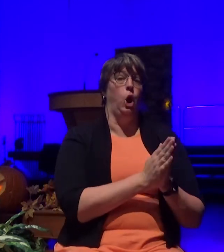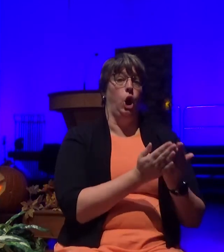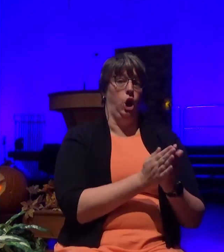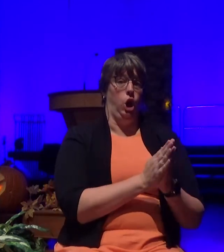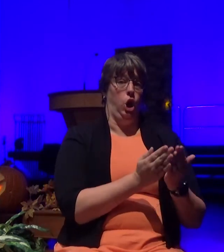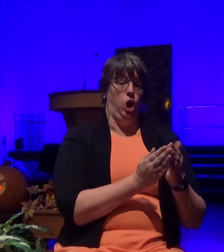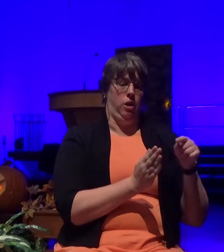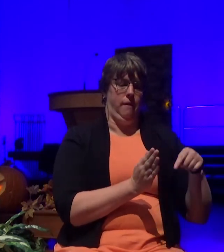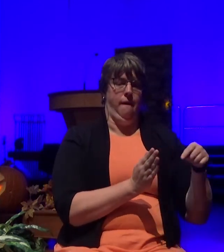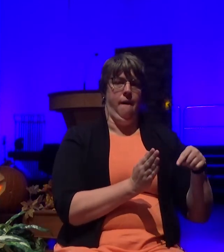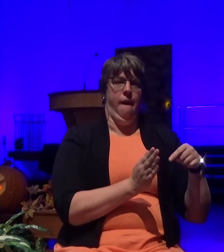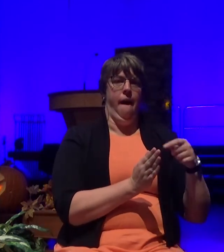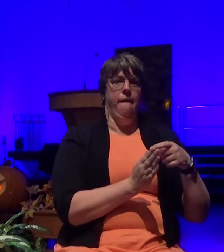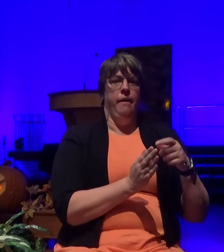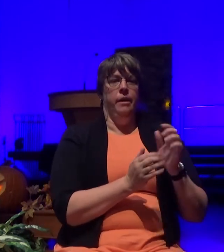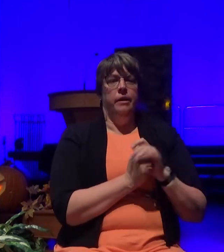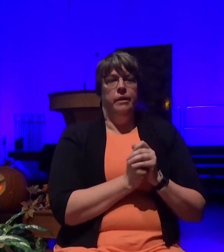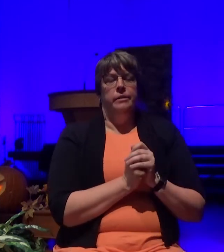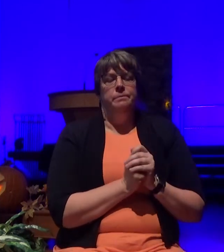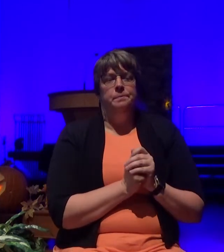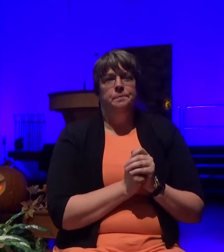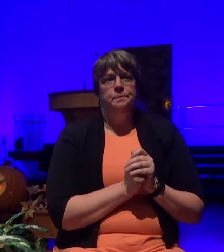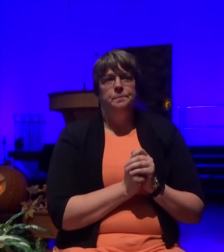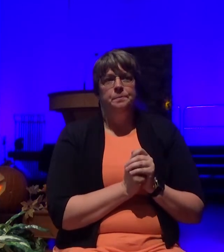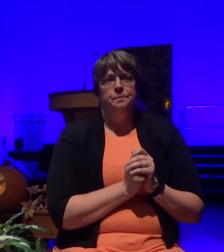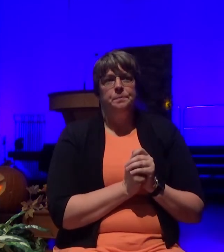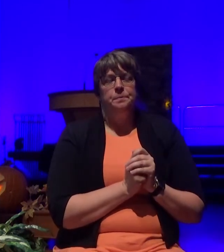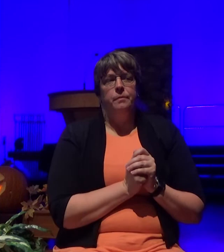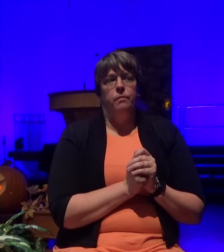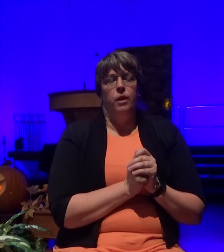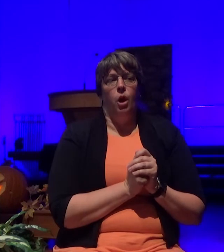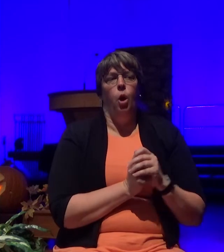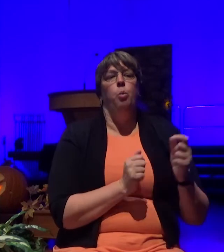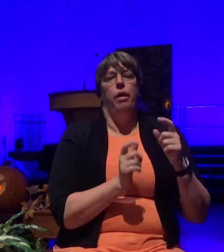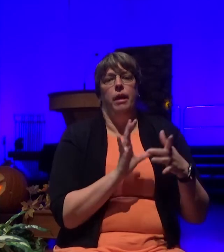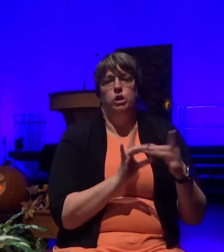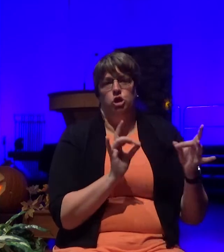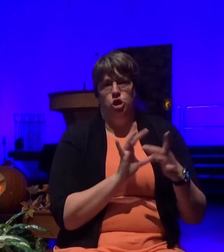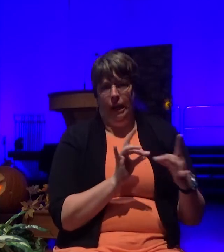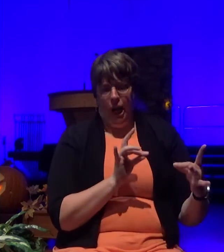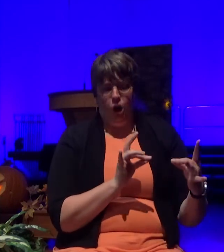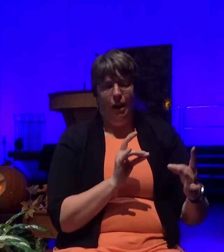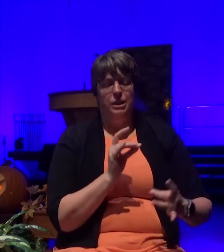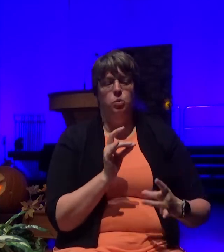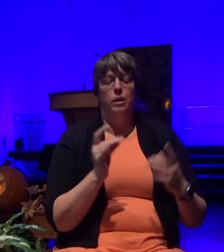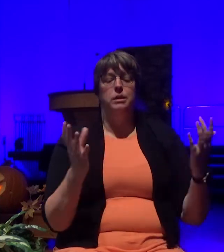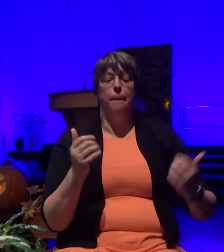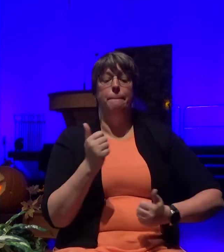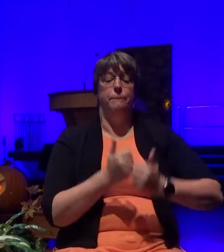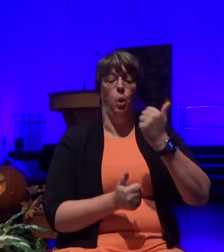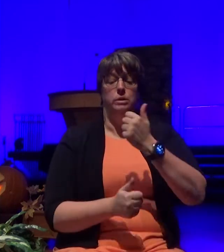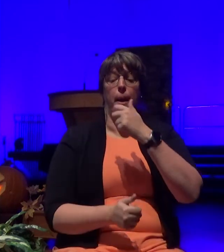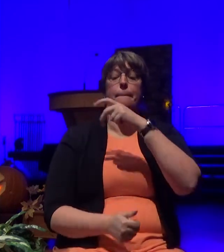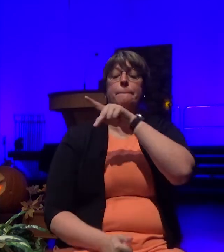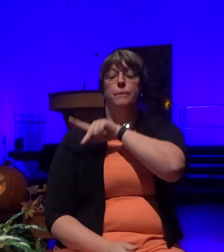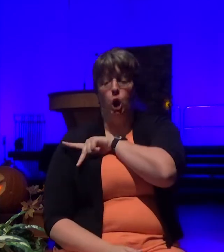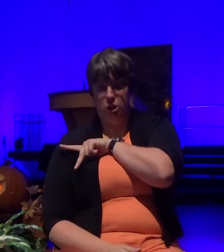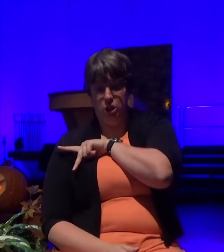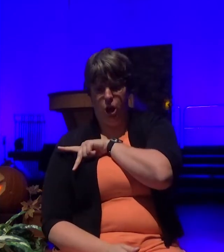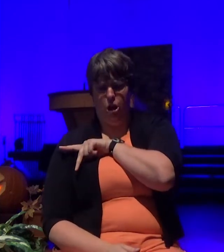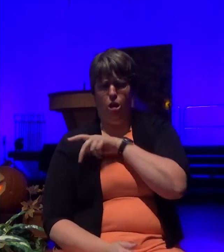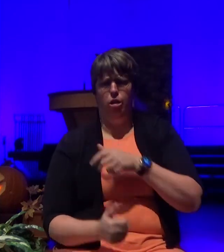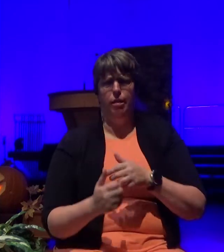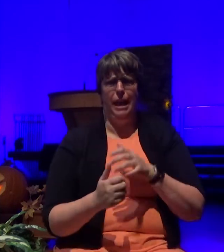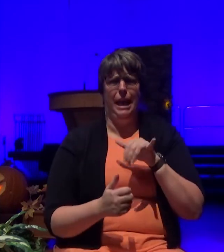Carl Rogers shared the concept that what is most personal is most universal. This statement speaks to that interesting relationship